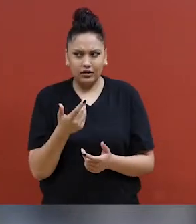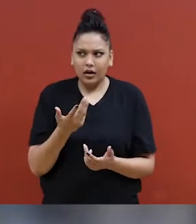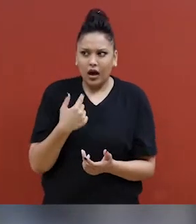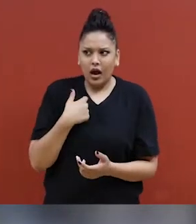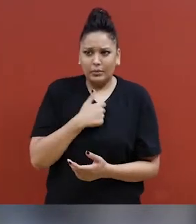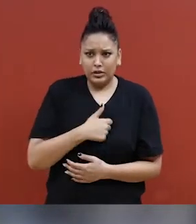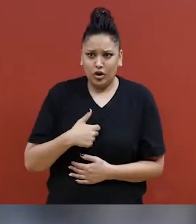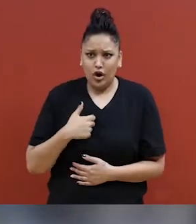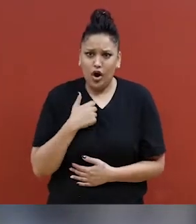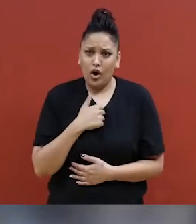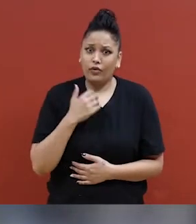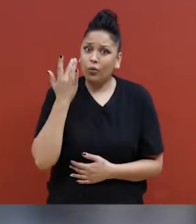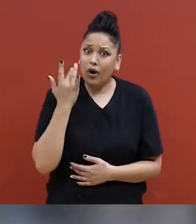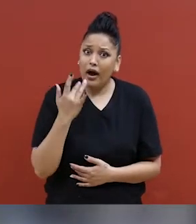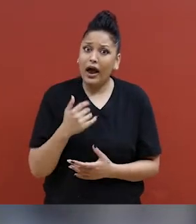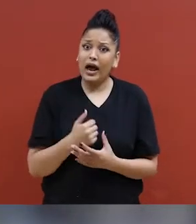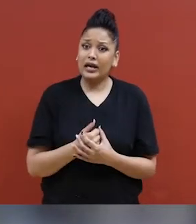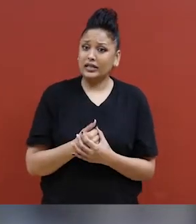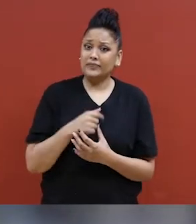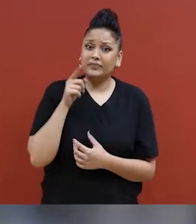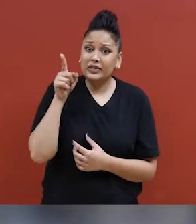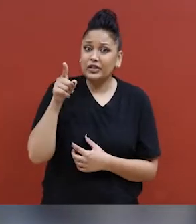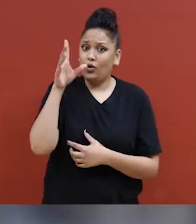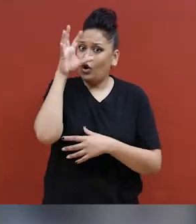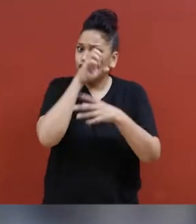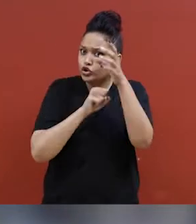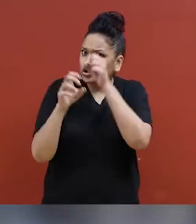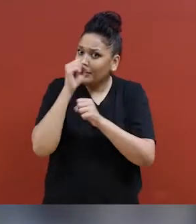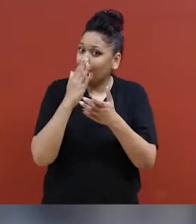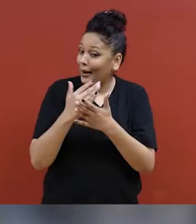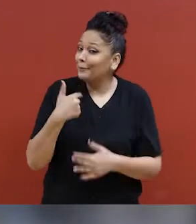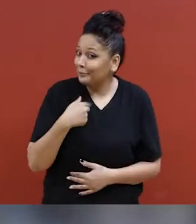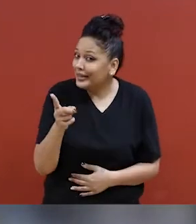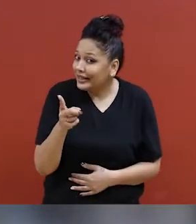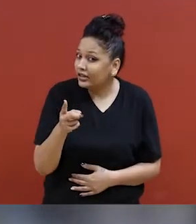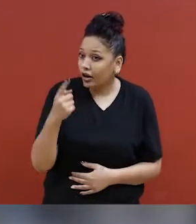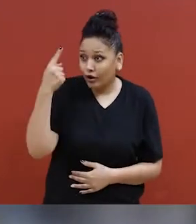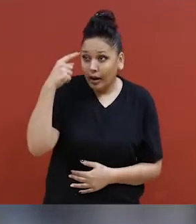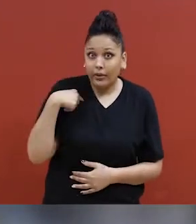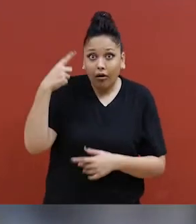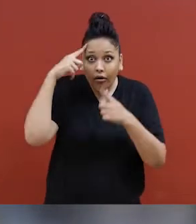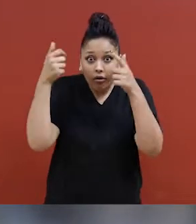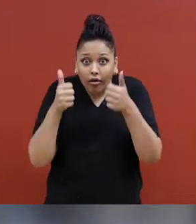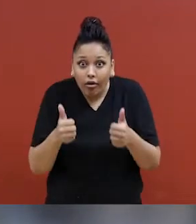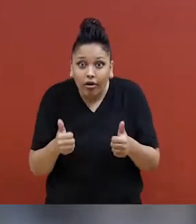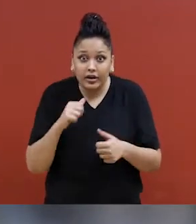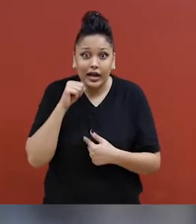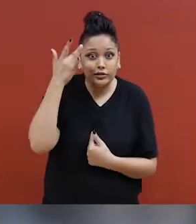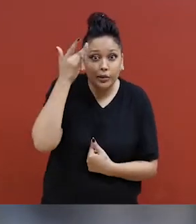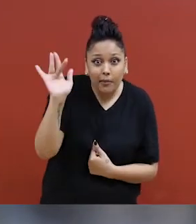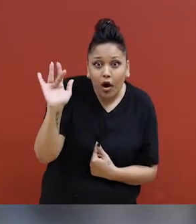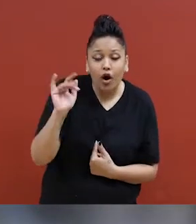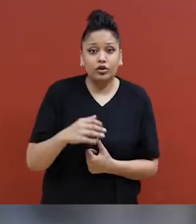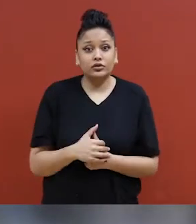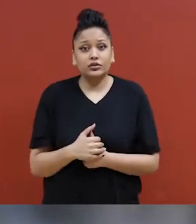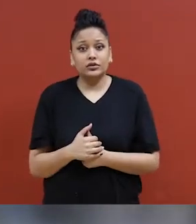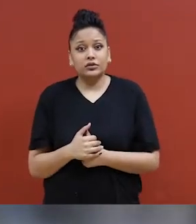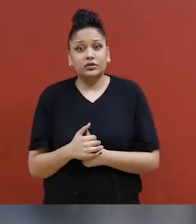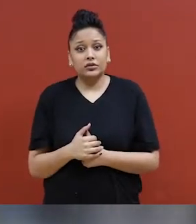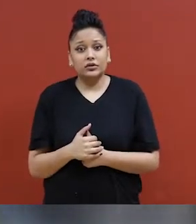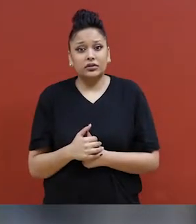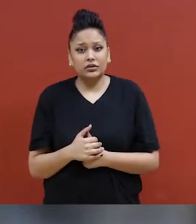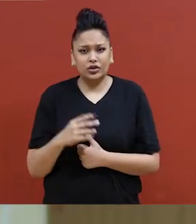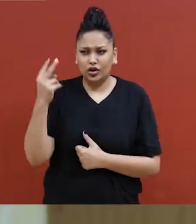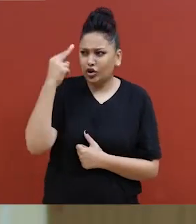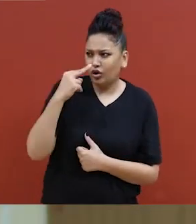they apologize because they went into the conversation assuming that maybe I'm not as intelligent